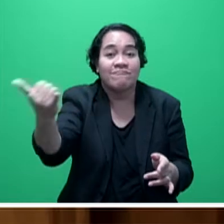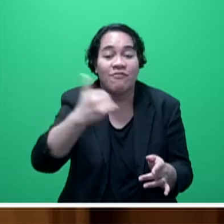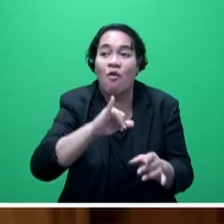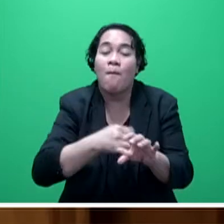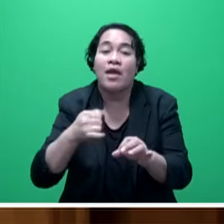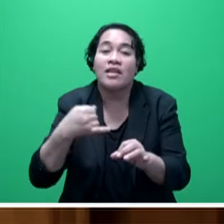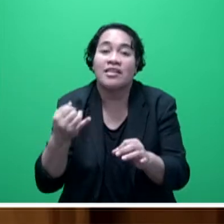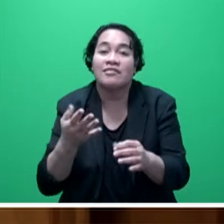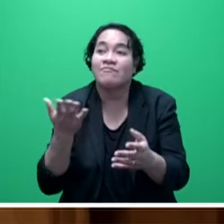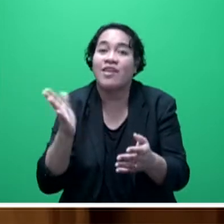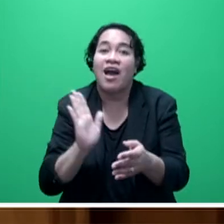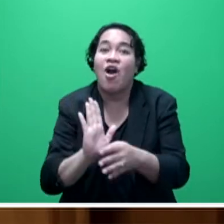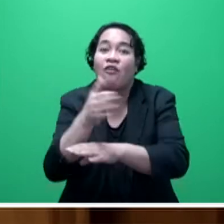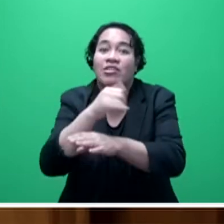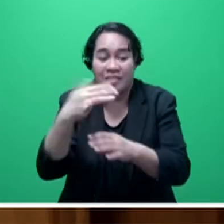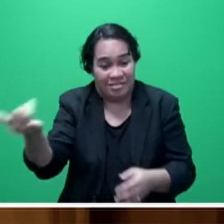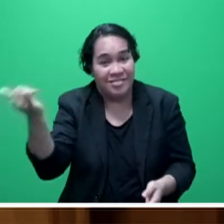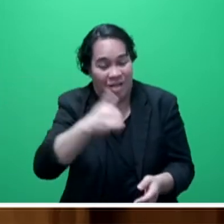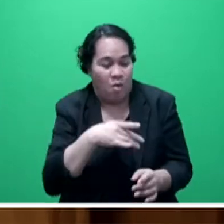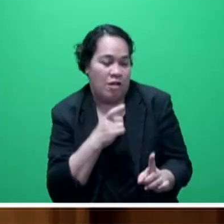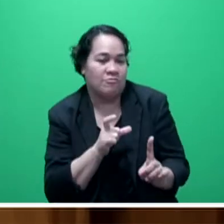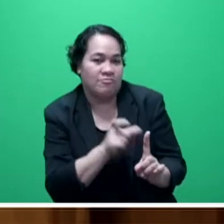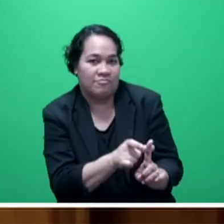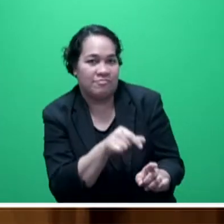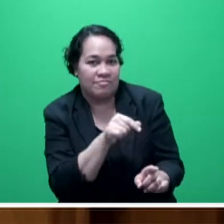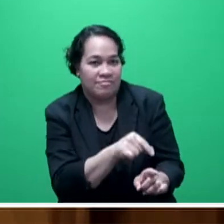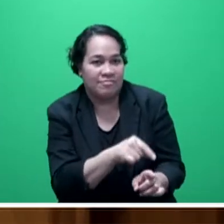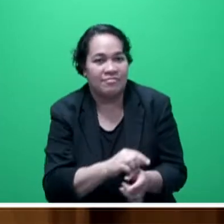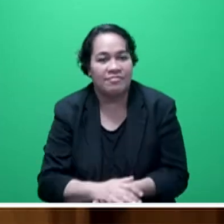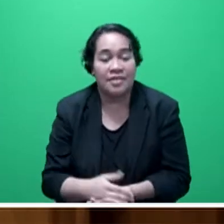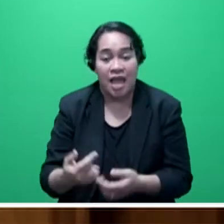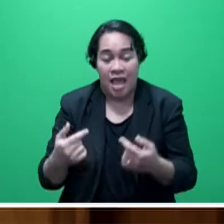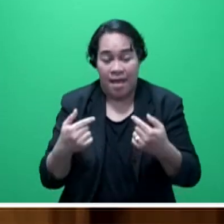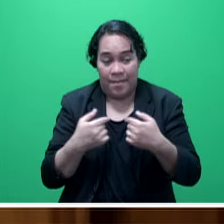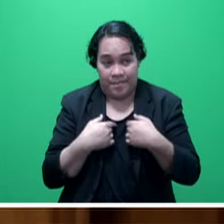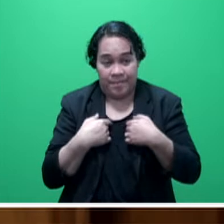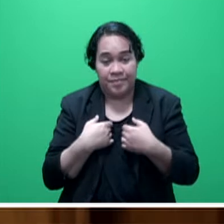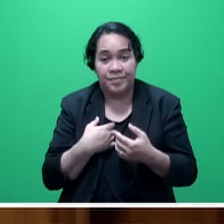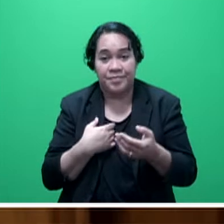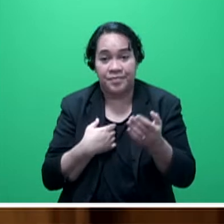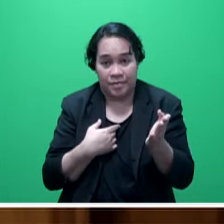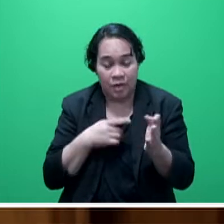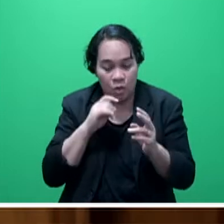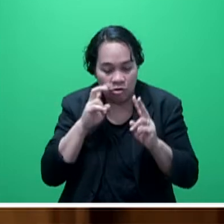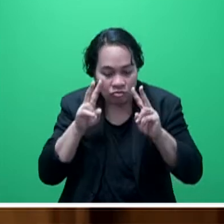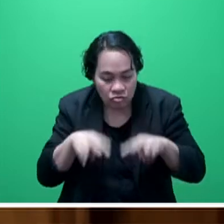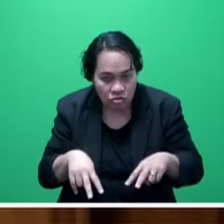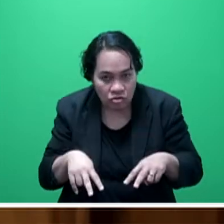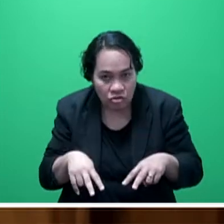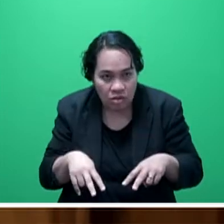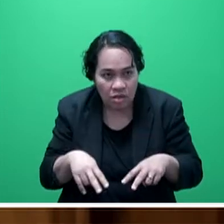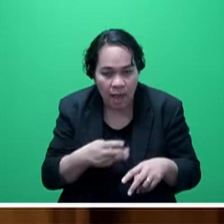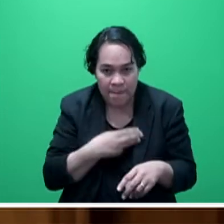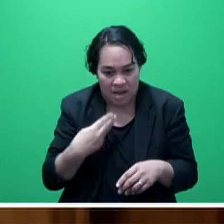treatment overseas. Honourable Speaker, sir, I will concentrate on the Ministry of Fisheries and will not